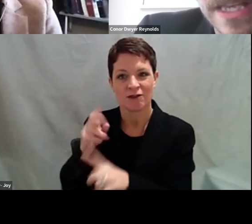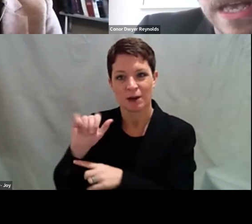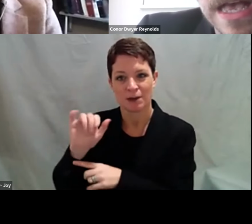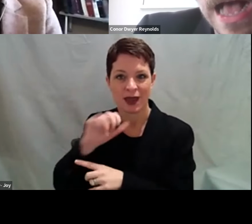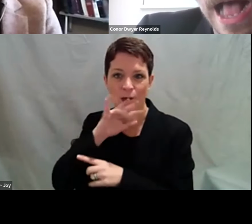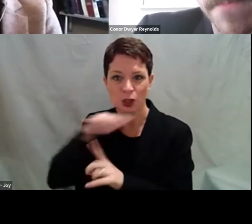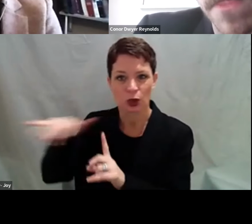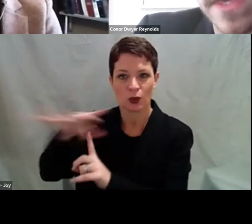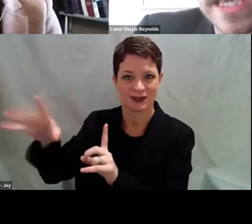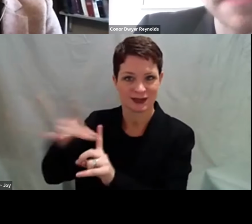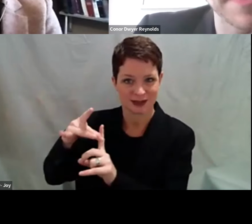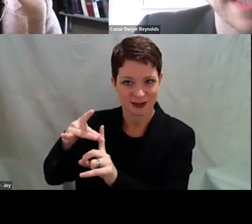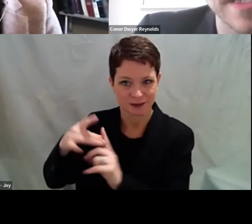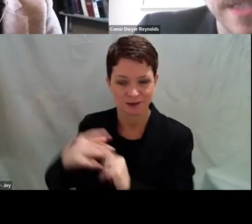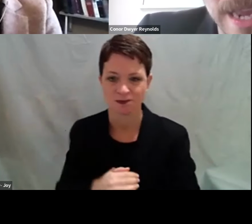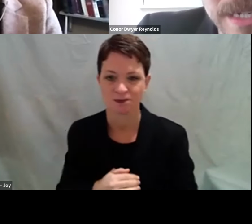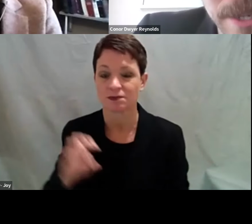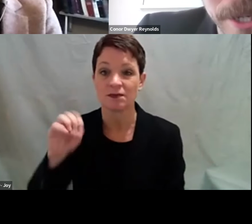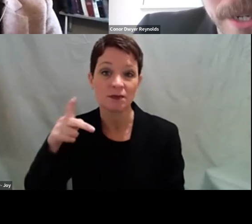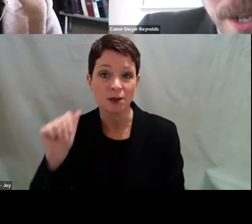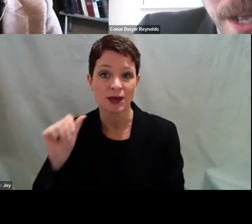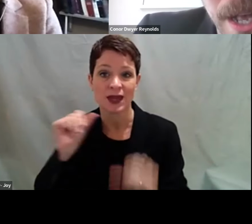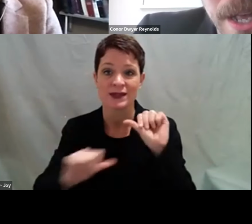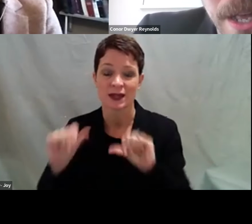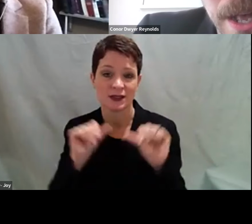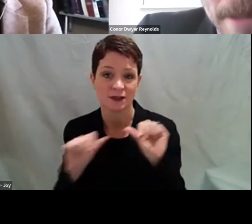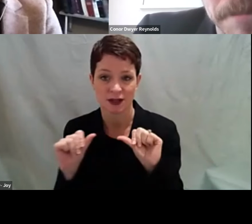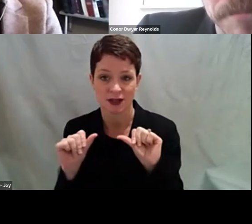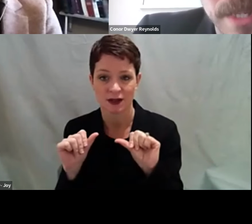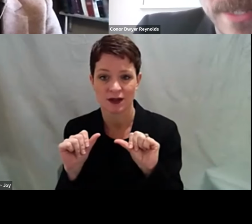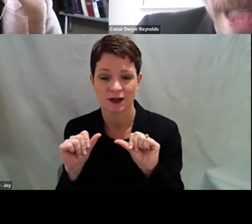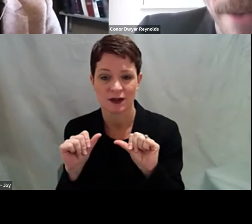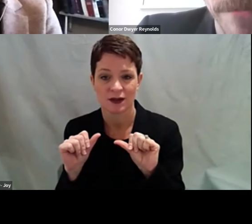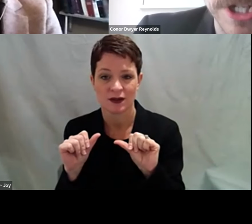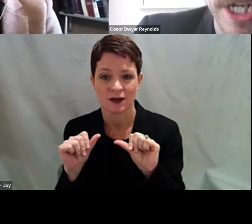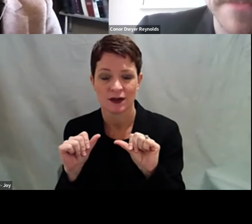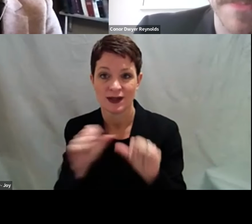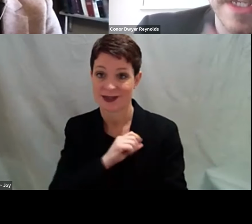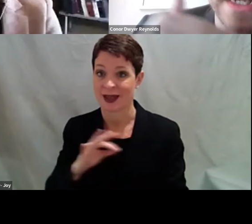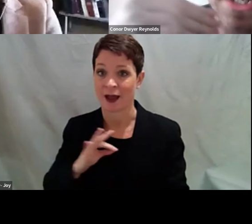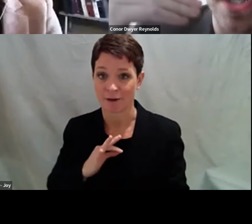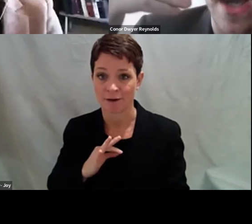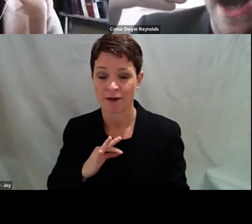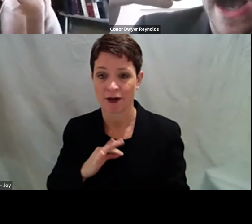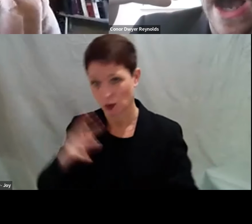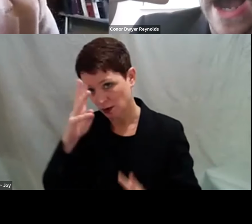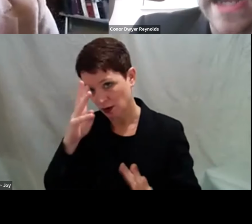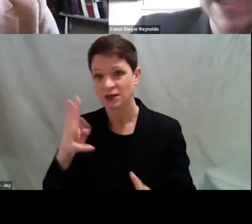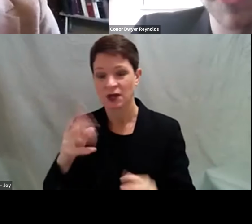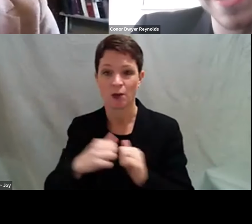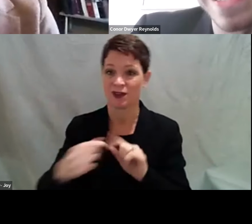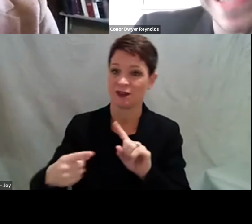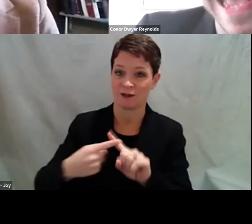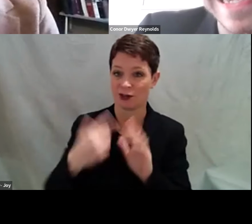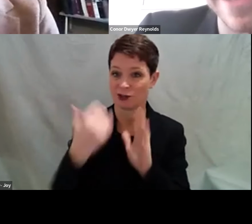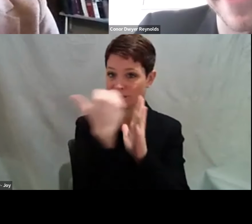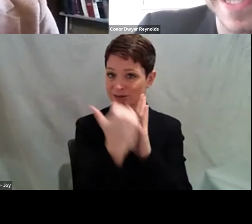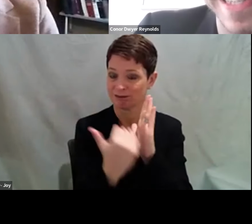pollutants. The EPA scientific staff, which comes up with the initial